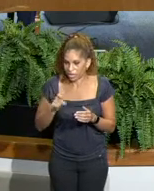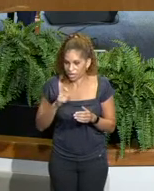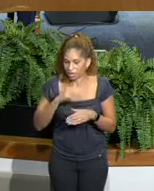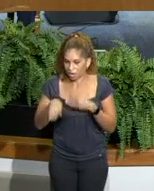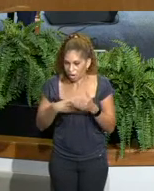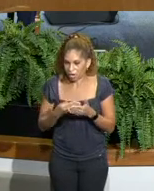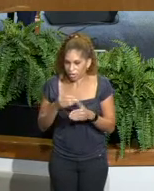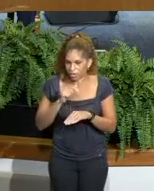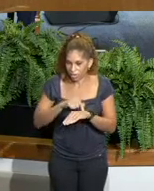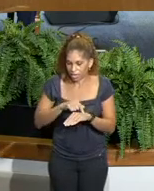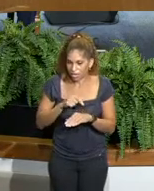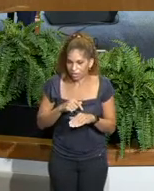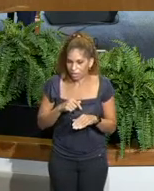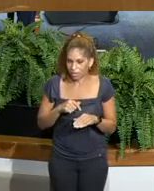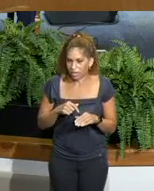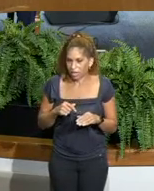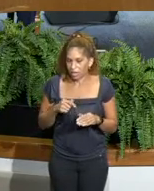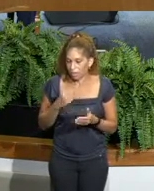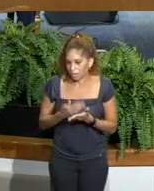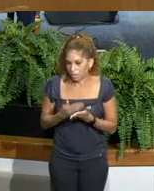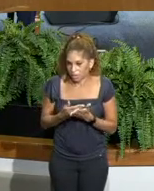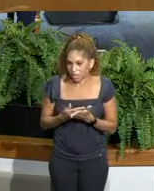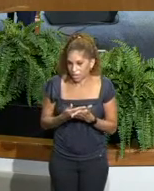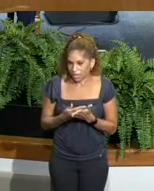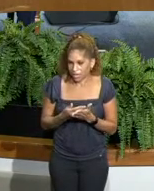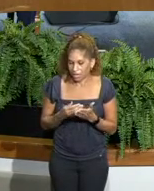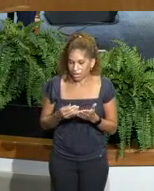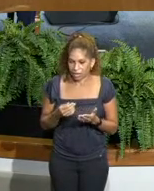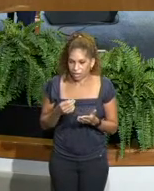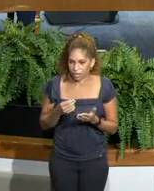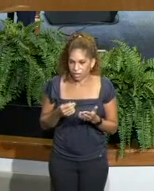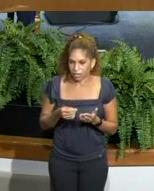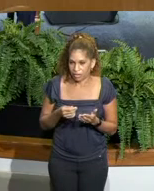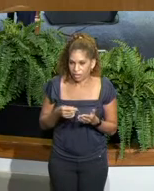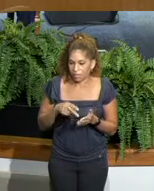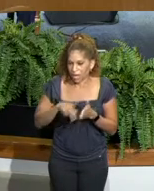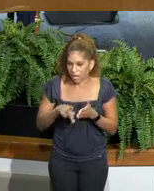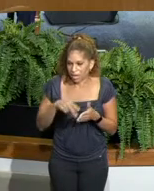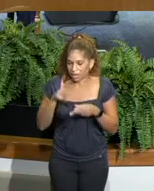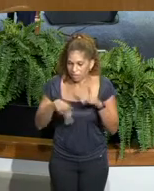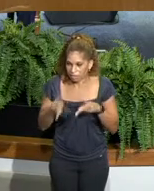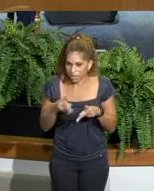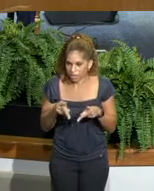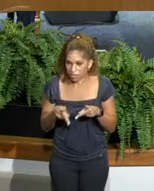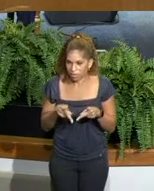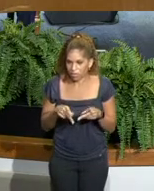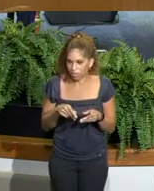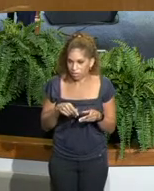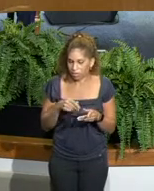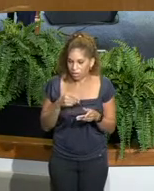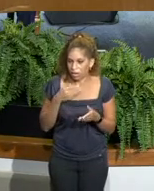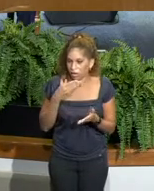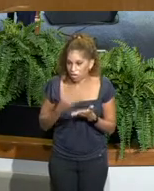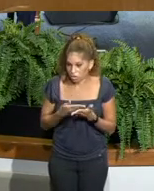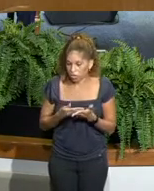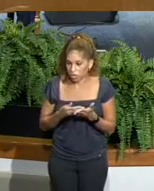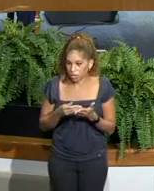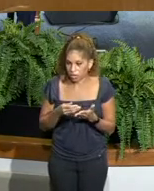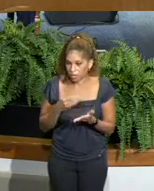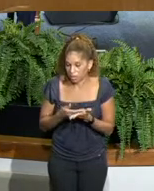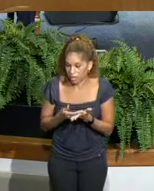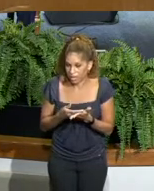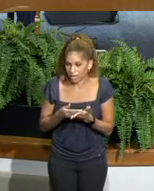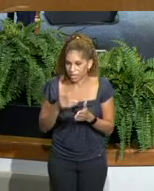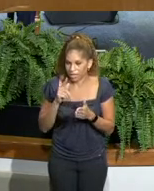cannot be compromised. The fact is that there's not a county in this country where a person working at minimum wage can afford a basic two-bedroom